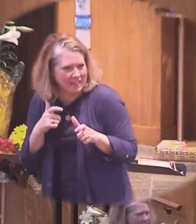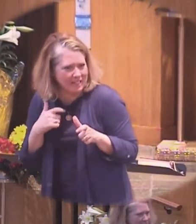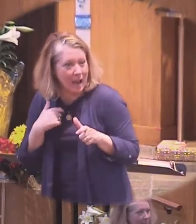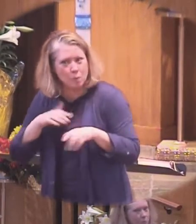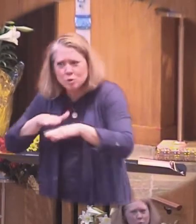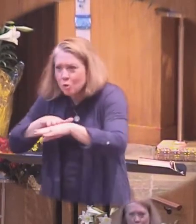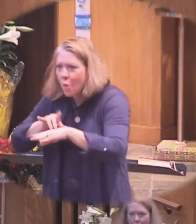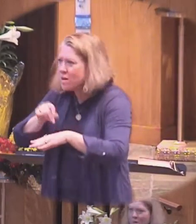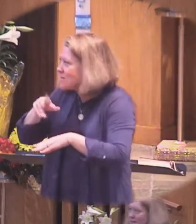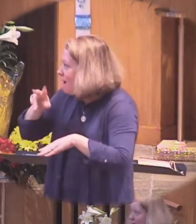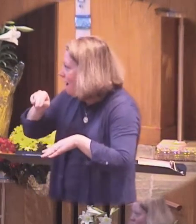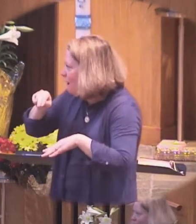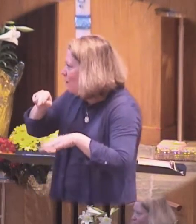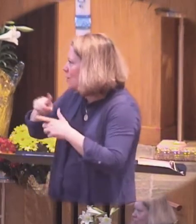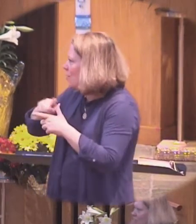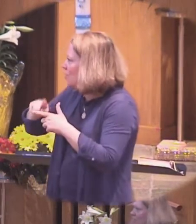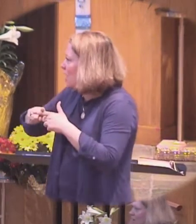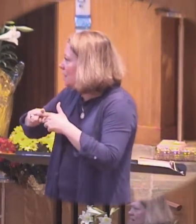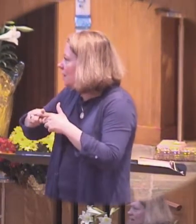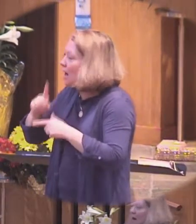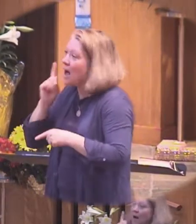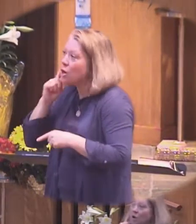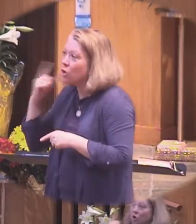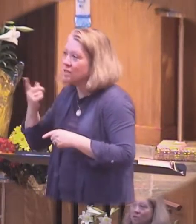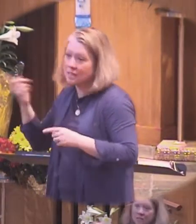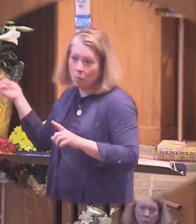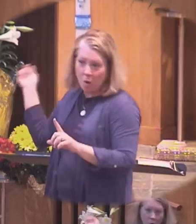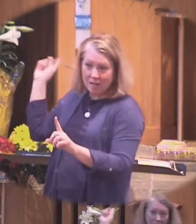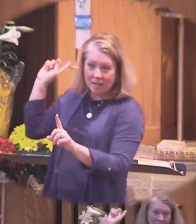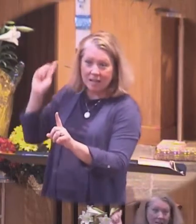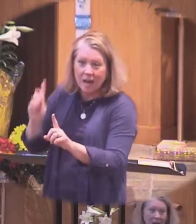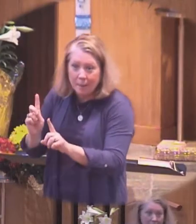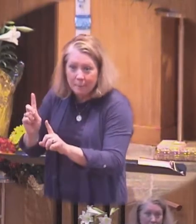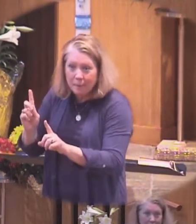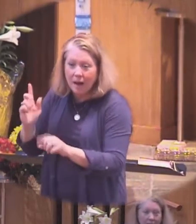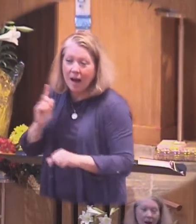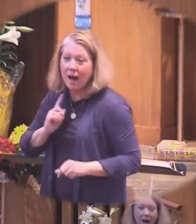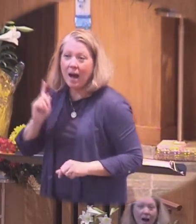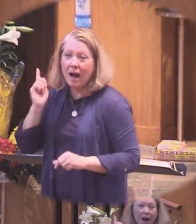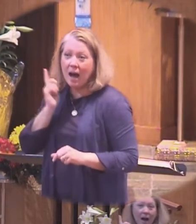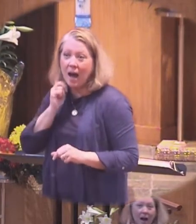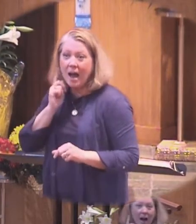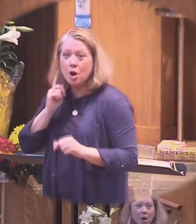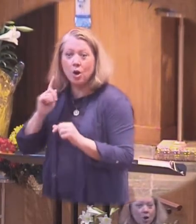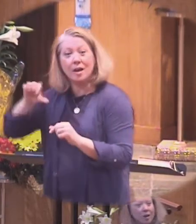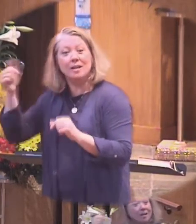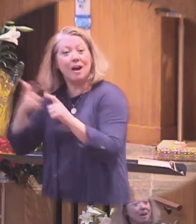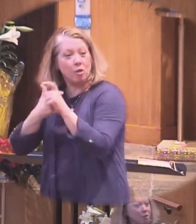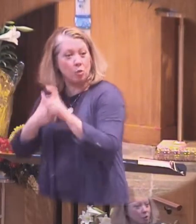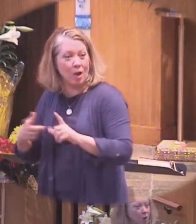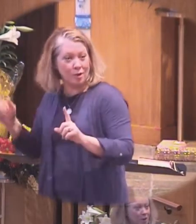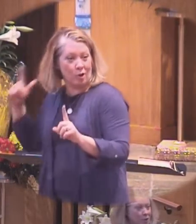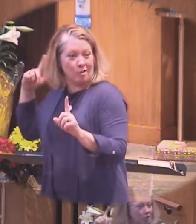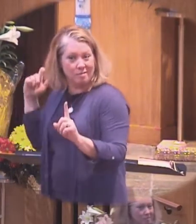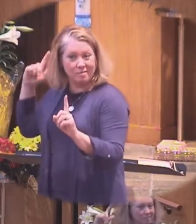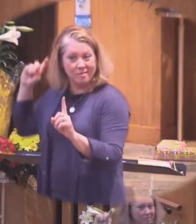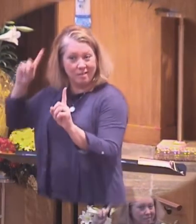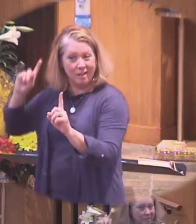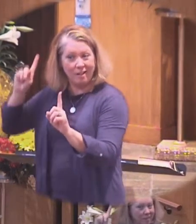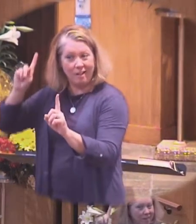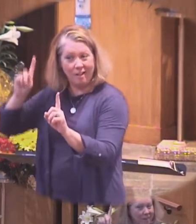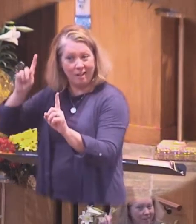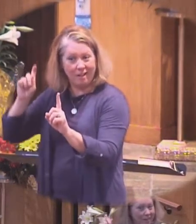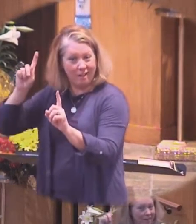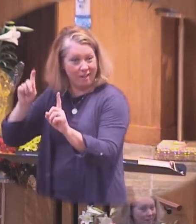this until I heard someone approaching from behind me. I could hear another runner coming up behind me as I was